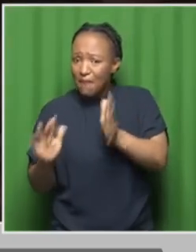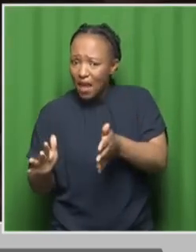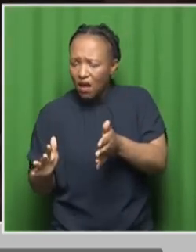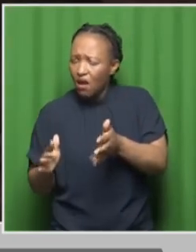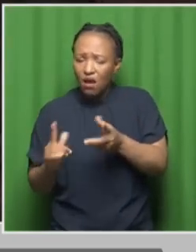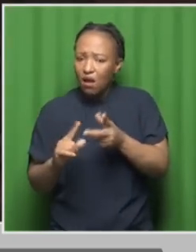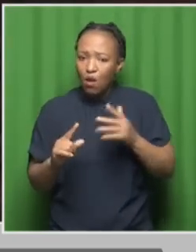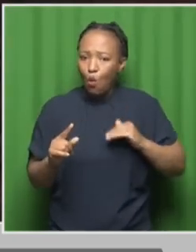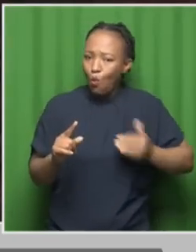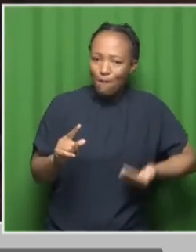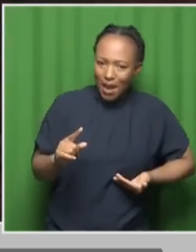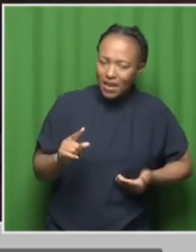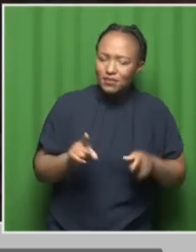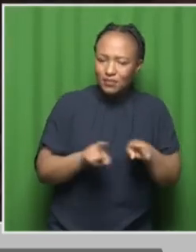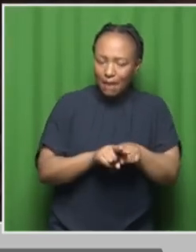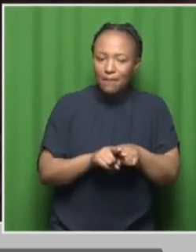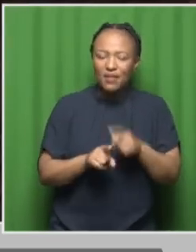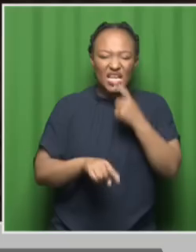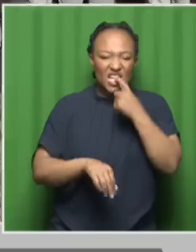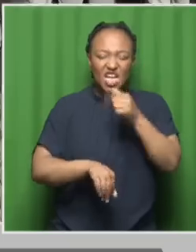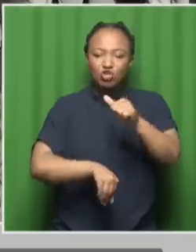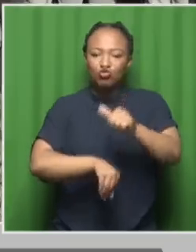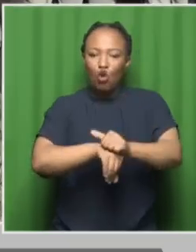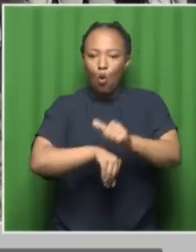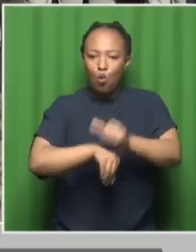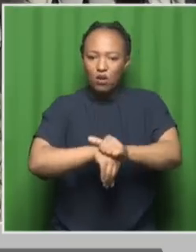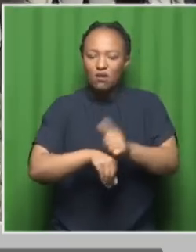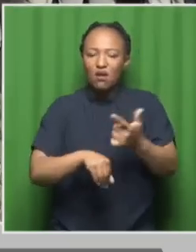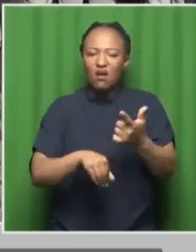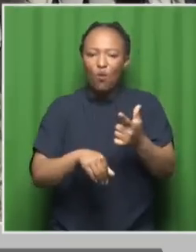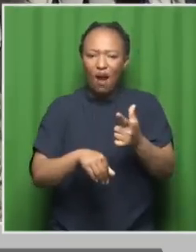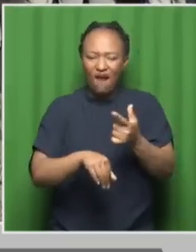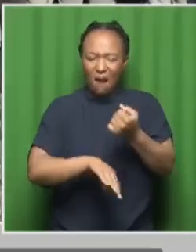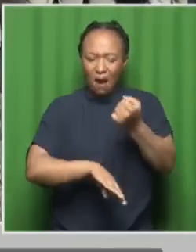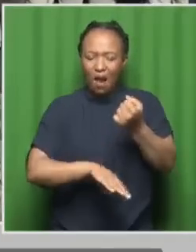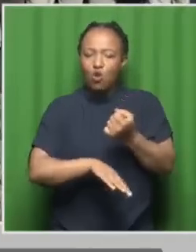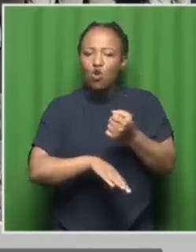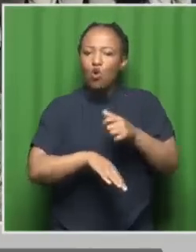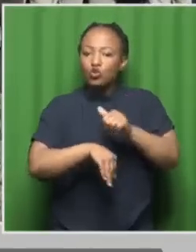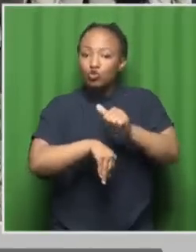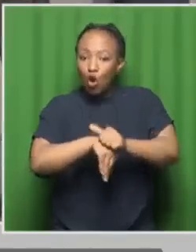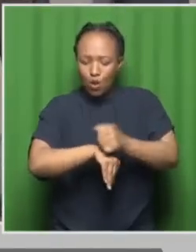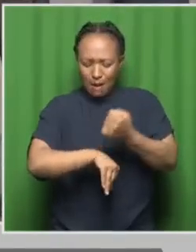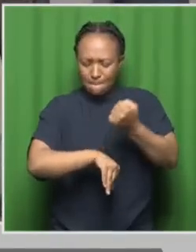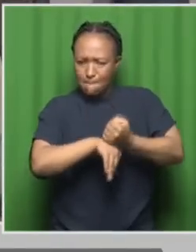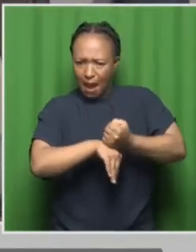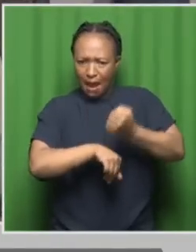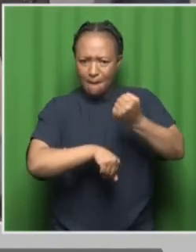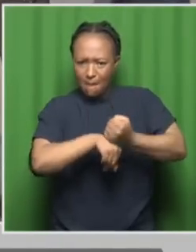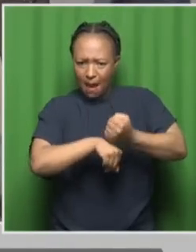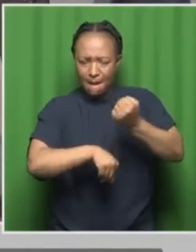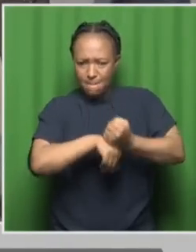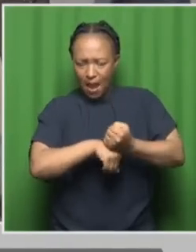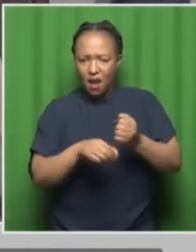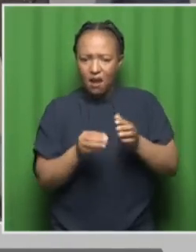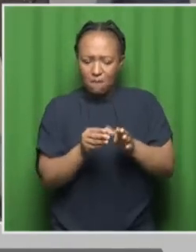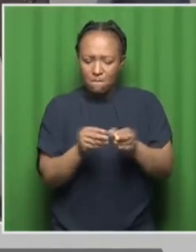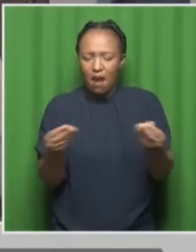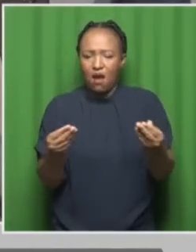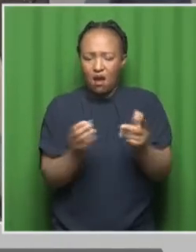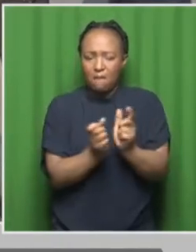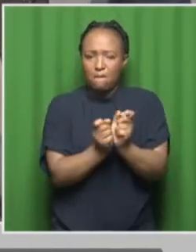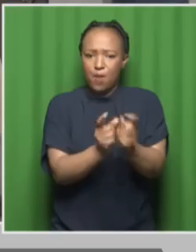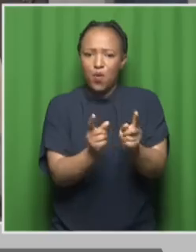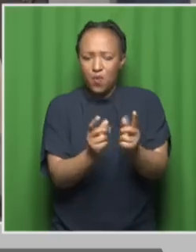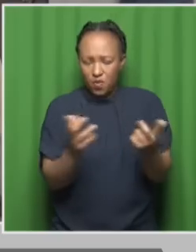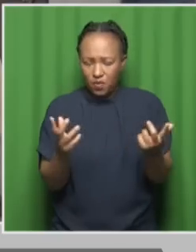stone. So it's a whole economy. So we need to start with looking